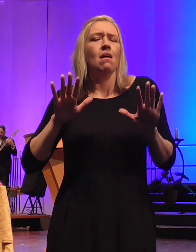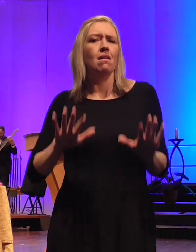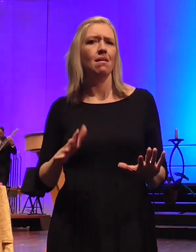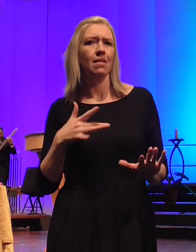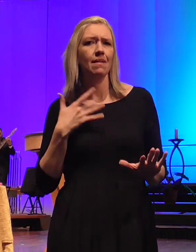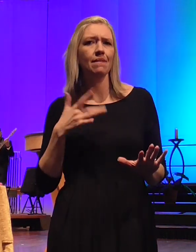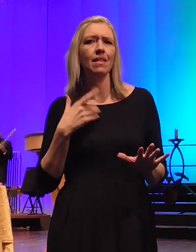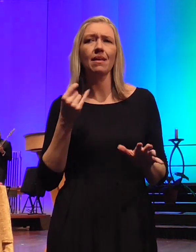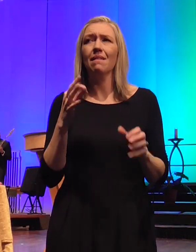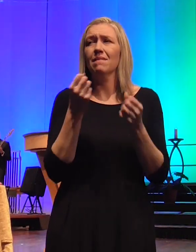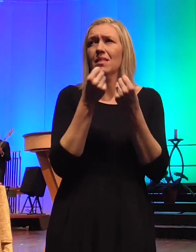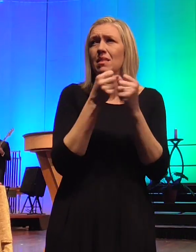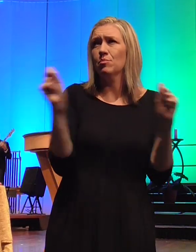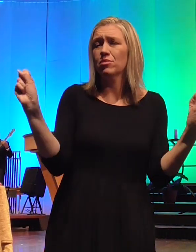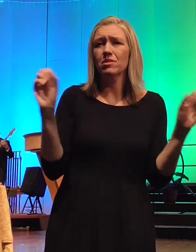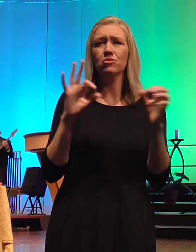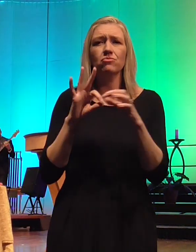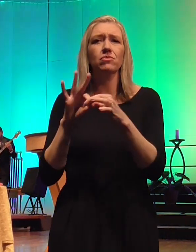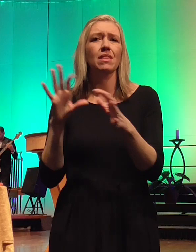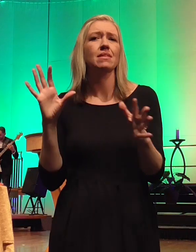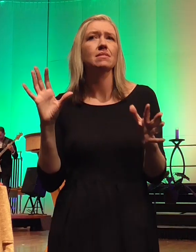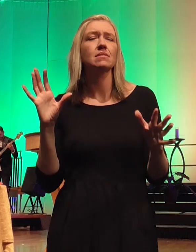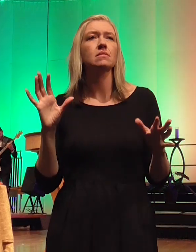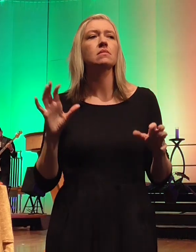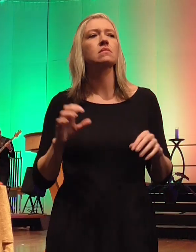and release.